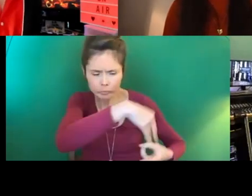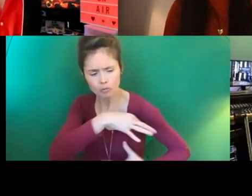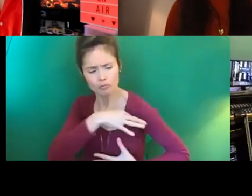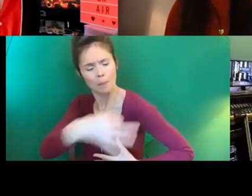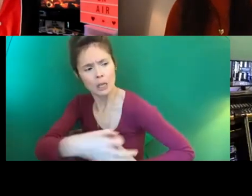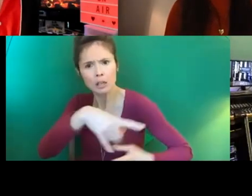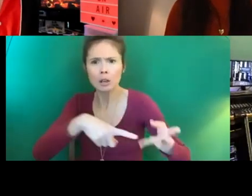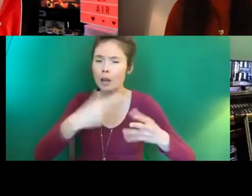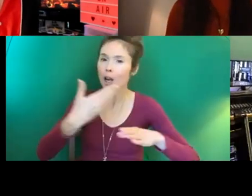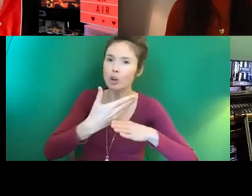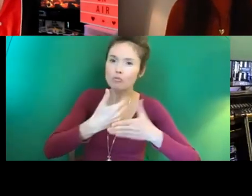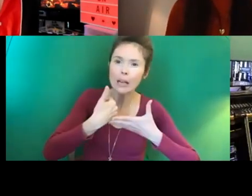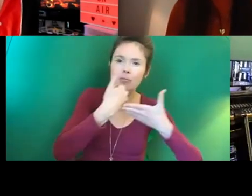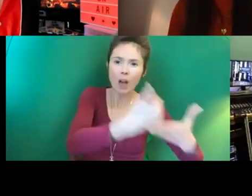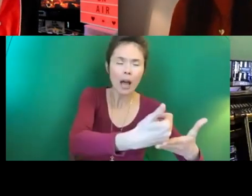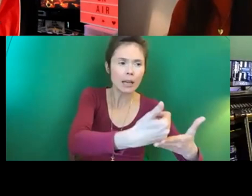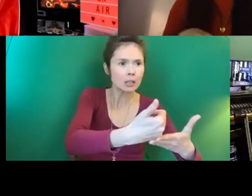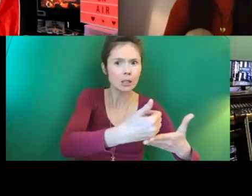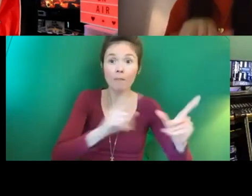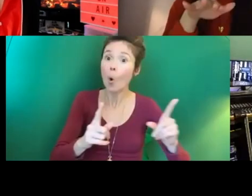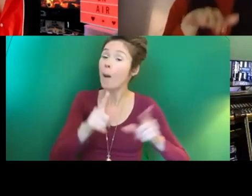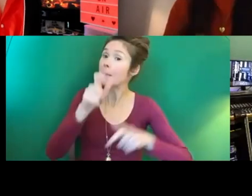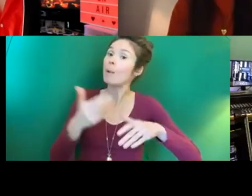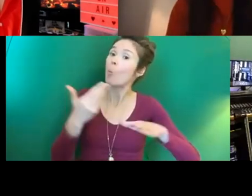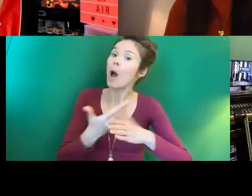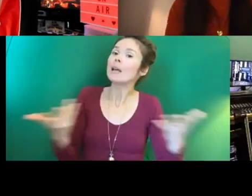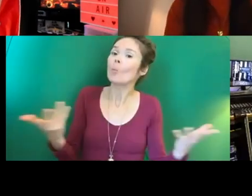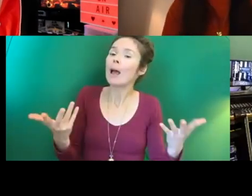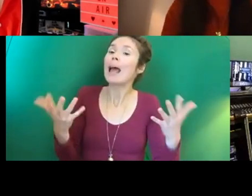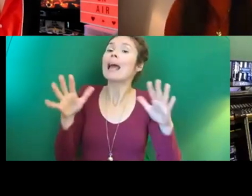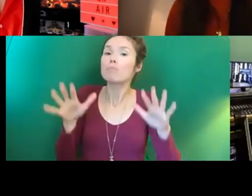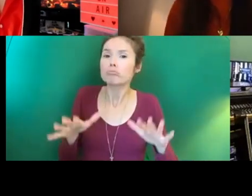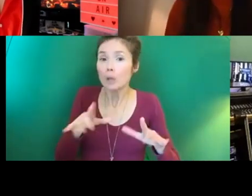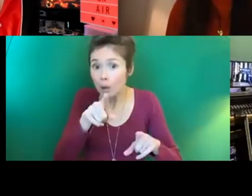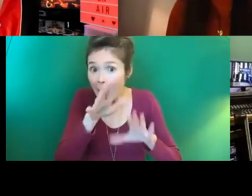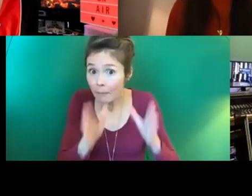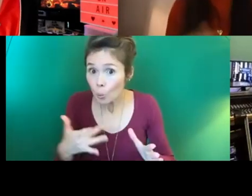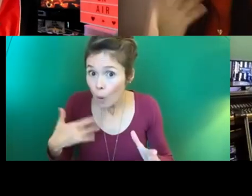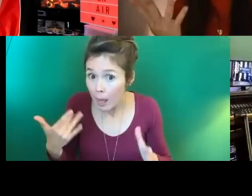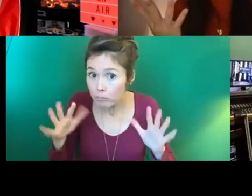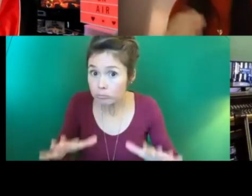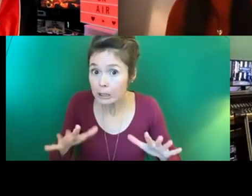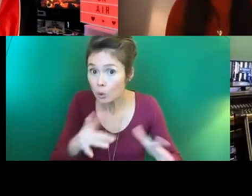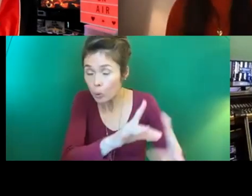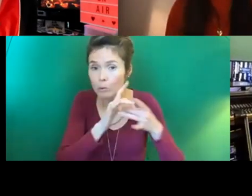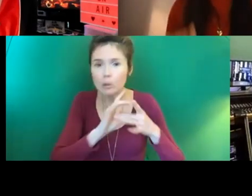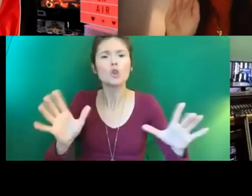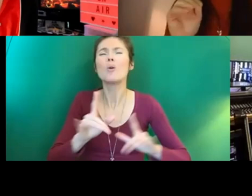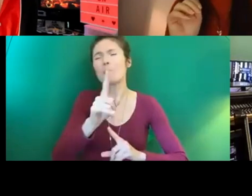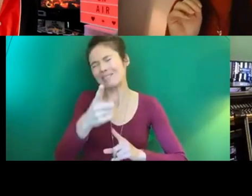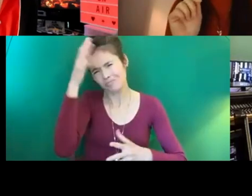to musicians working predominantly in the UK. You don't have to be from the UK to join, just for things like legal